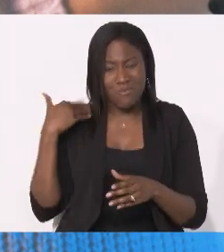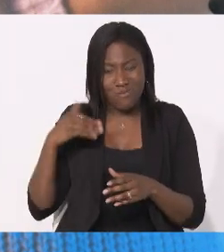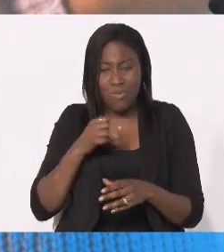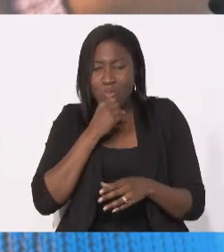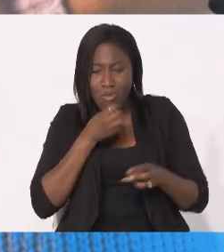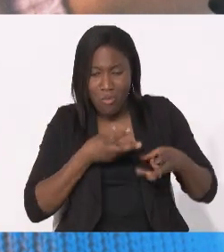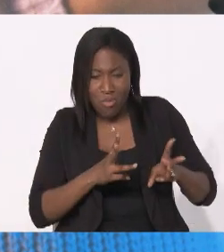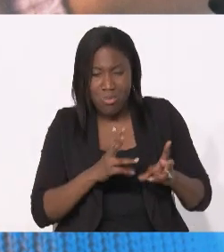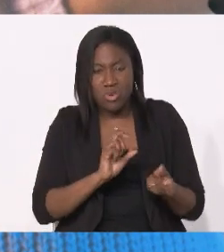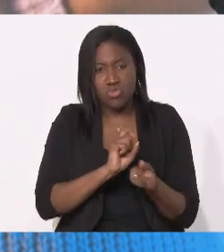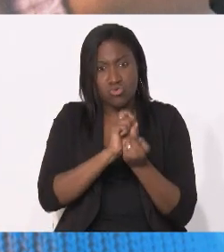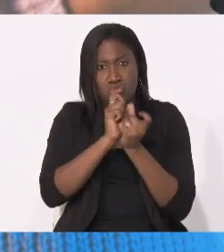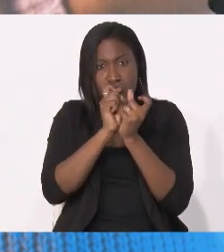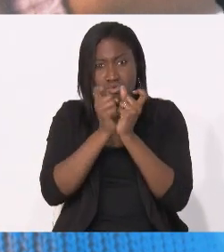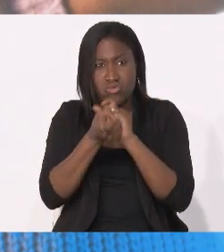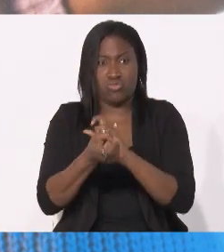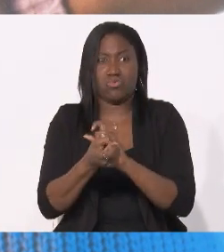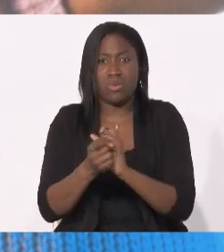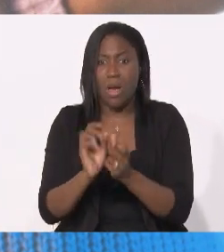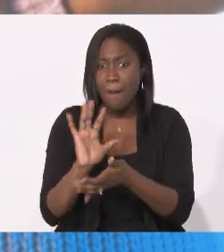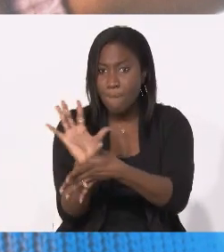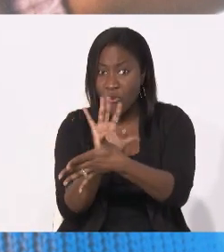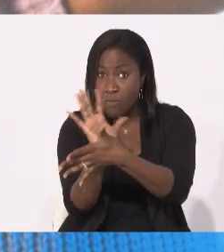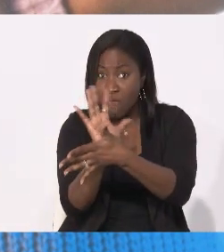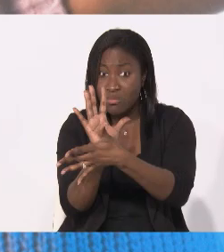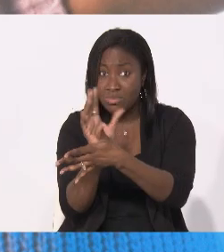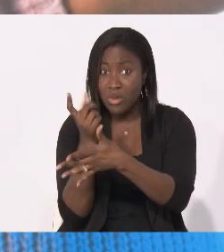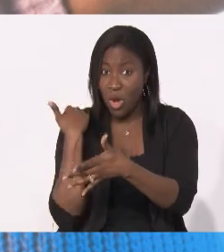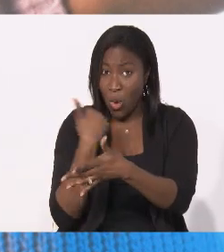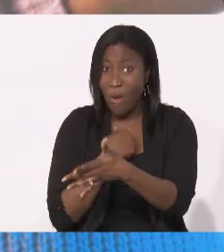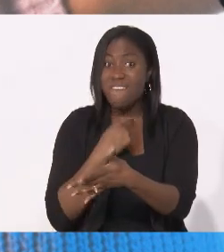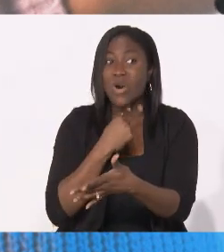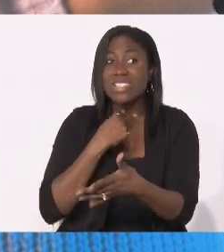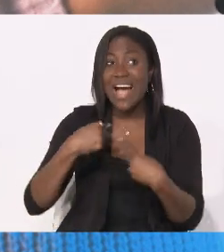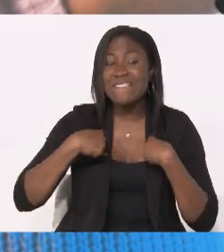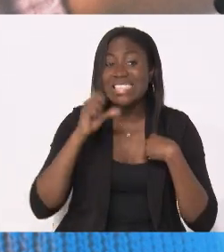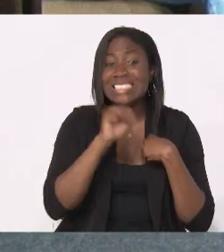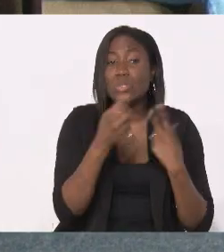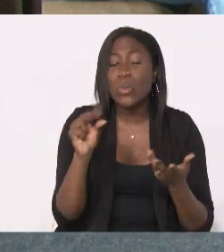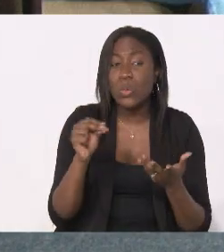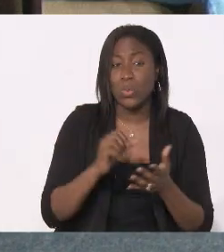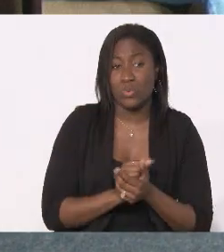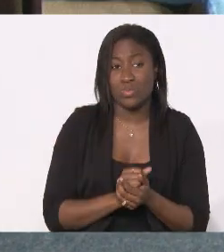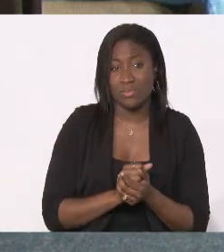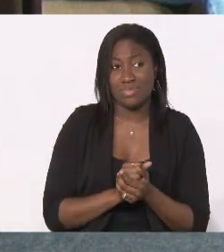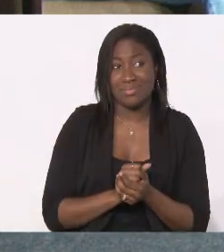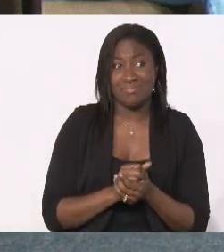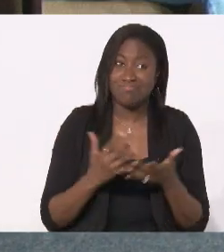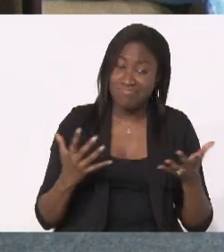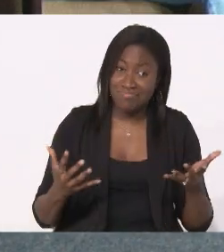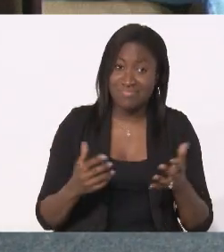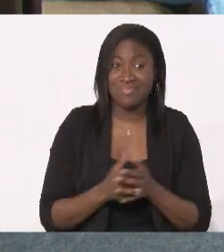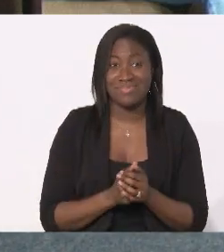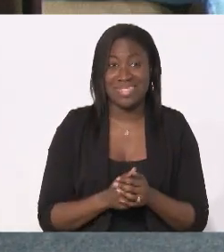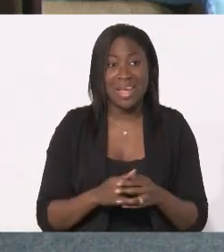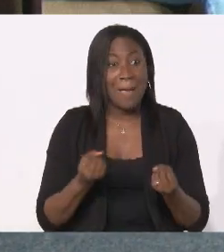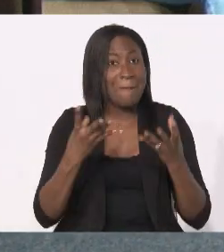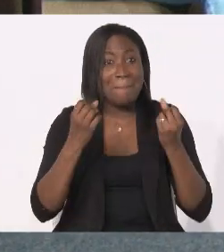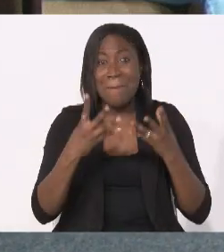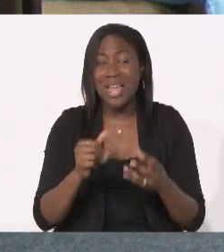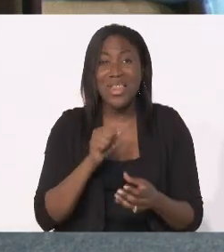sponsors Carnival Fete. I mean, our local is wine and jam and sukkah. And that's it sometimes, I think,